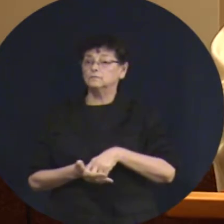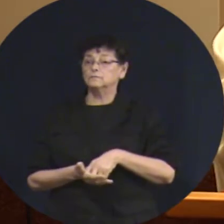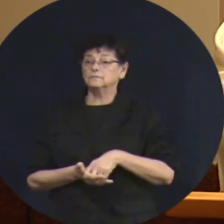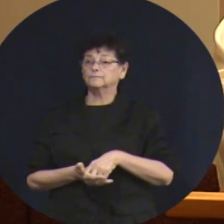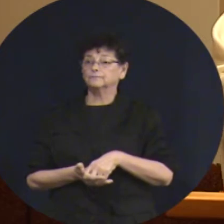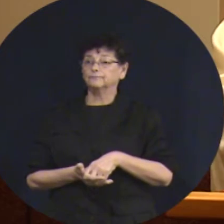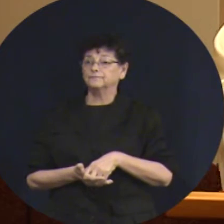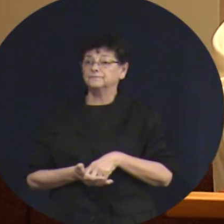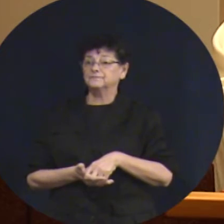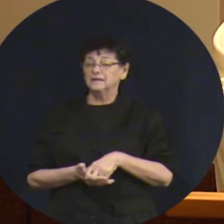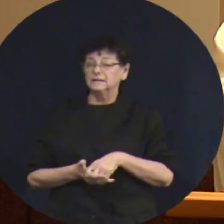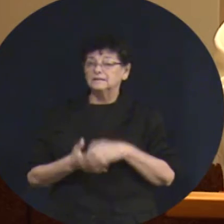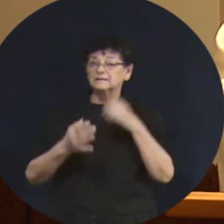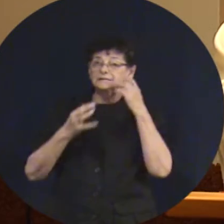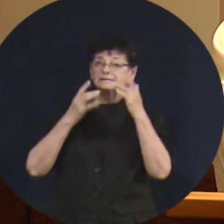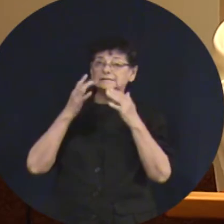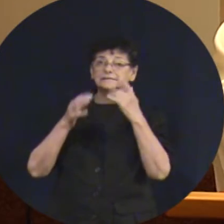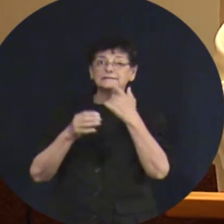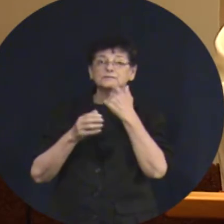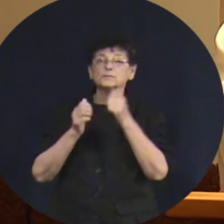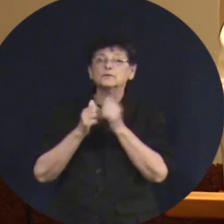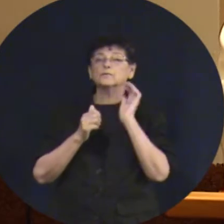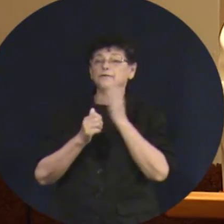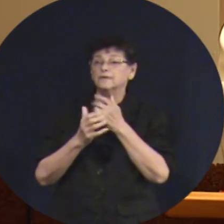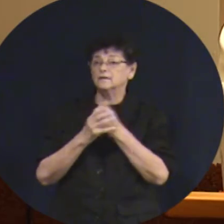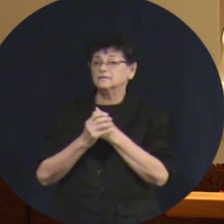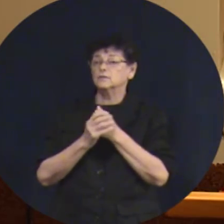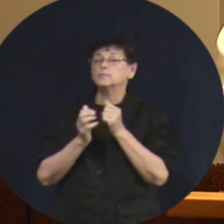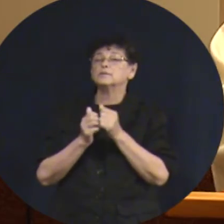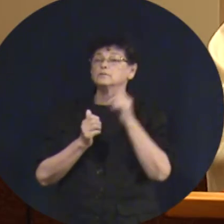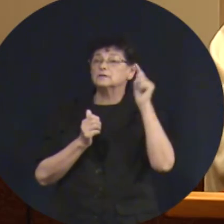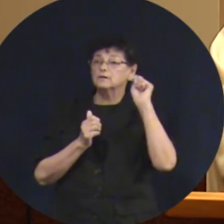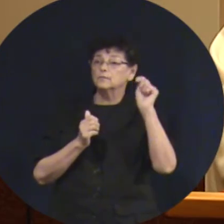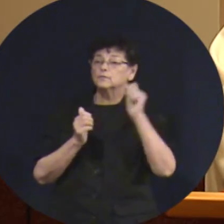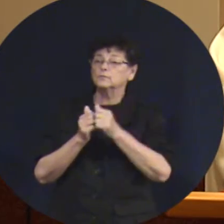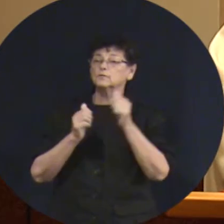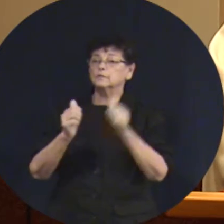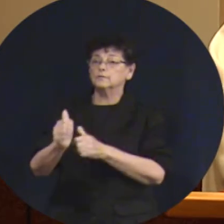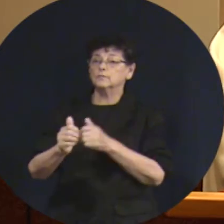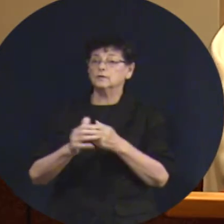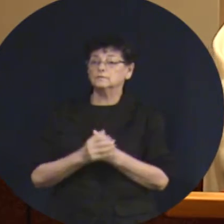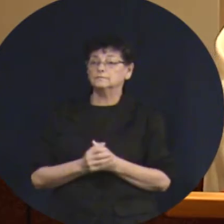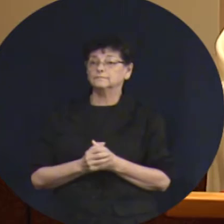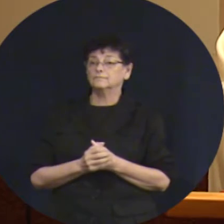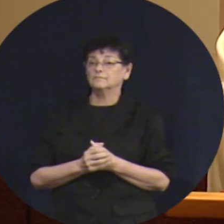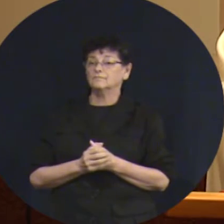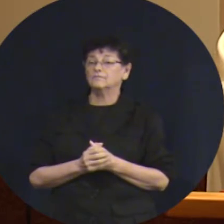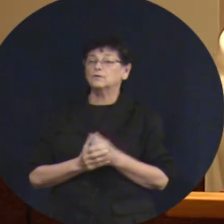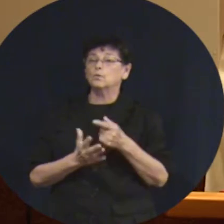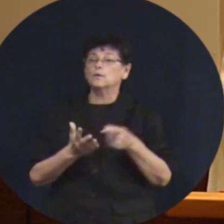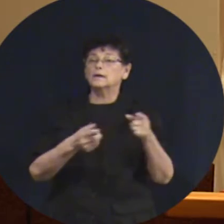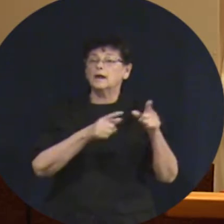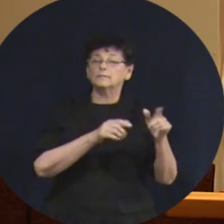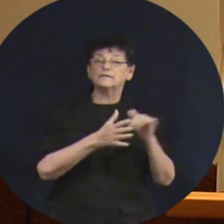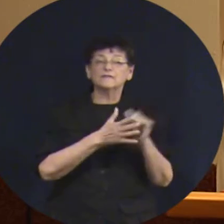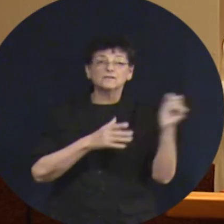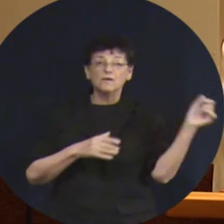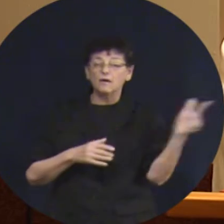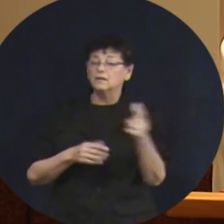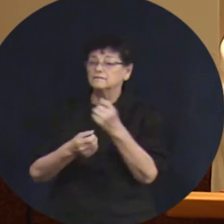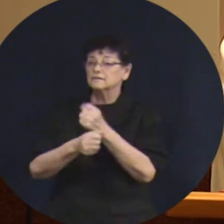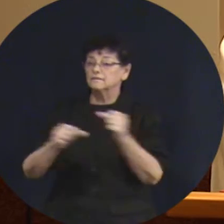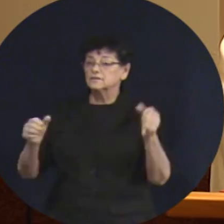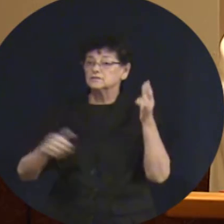he bent down, he condescended to be with us, to be with Thomas, to be with the apostles. And as a matter of fact, isn't that all of